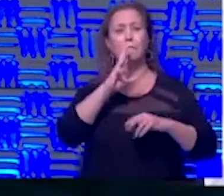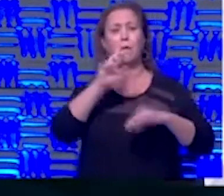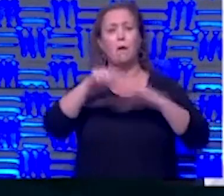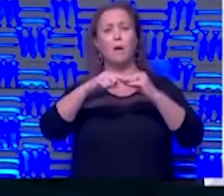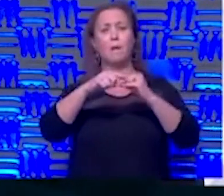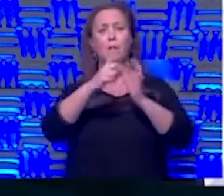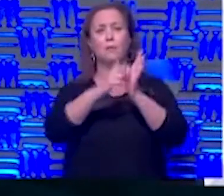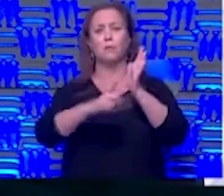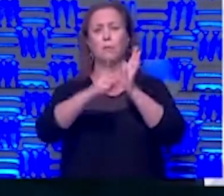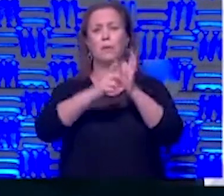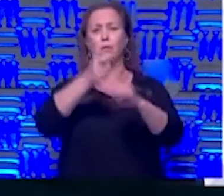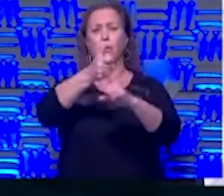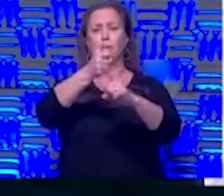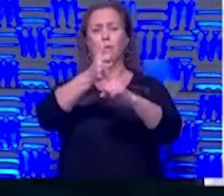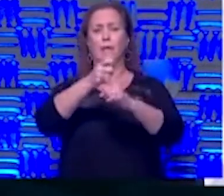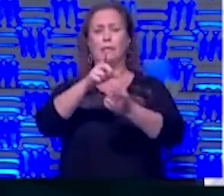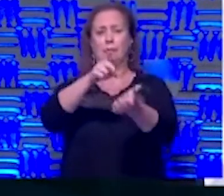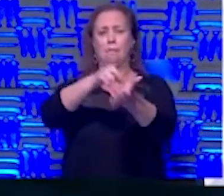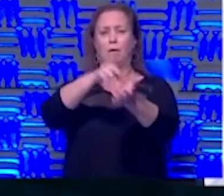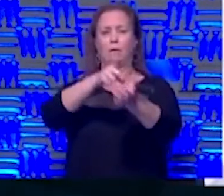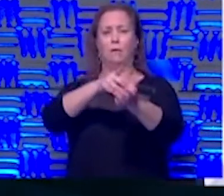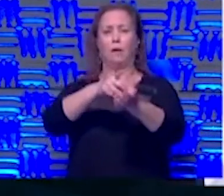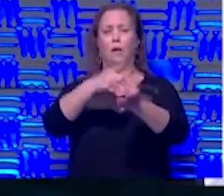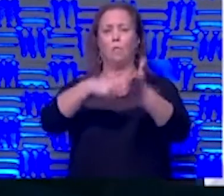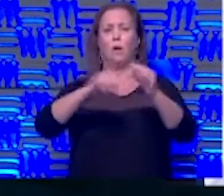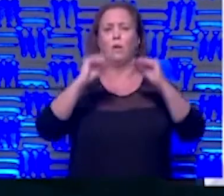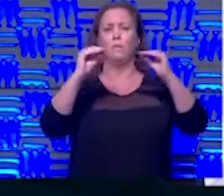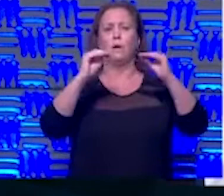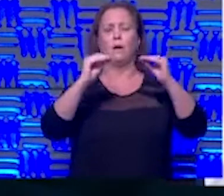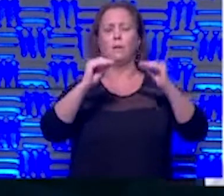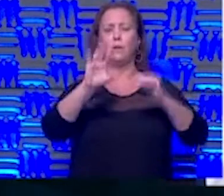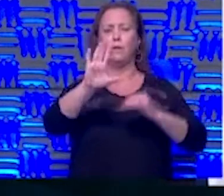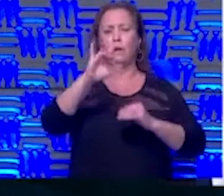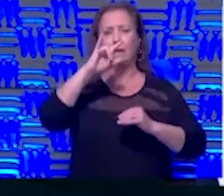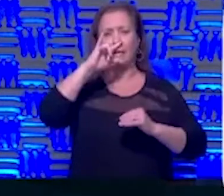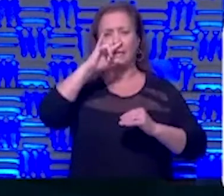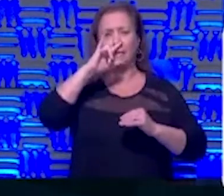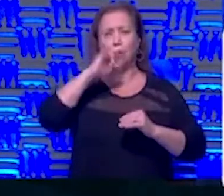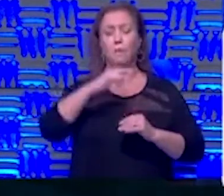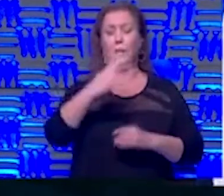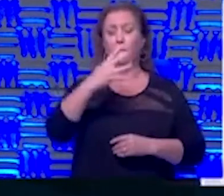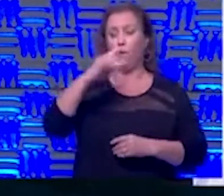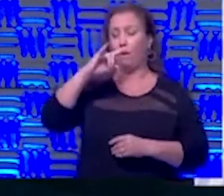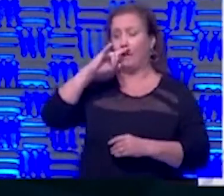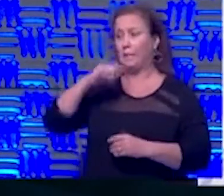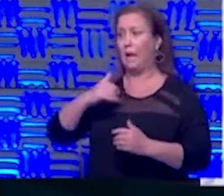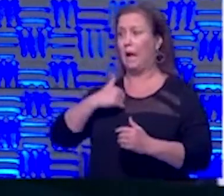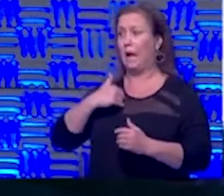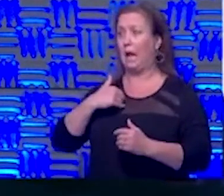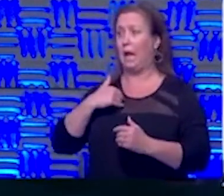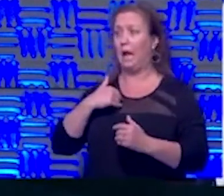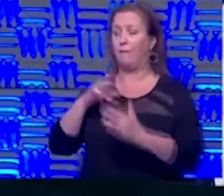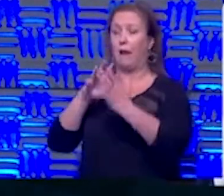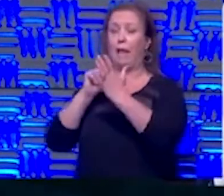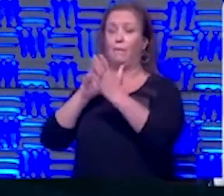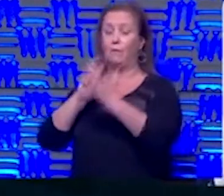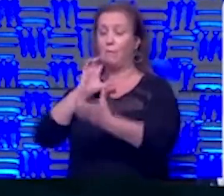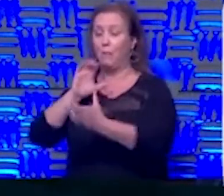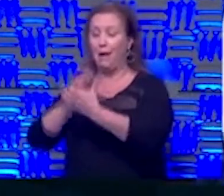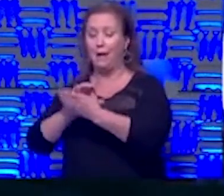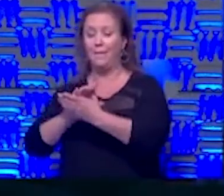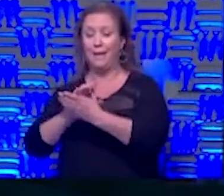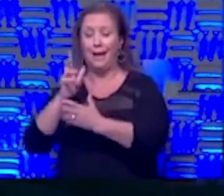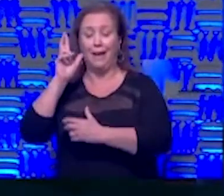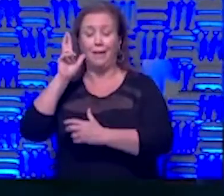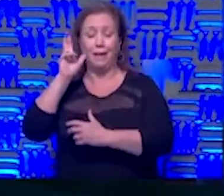as a physician and what you've taught your kids. You mentioned 4 kids. I know what I've had to teach my kids, or actually I had to learn from my wife about what to talk to my